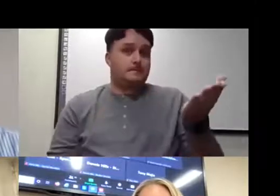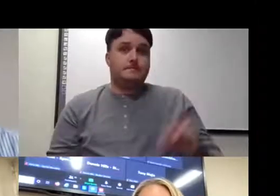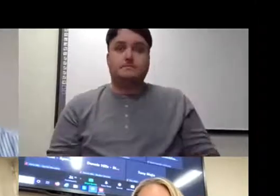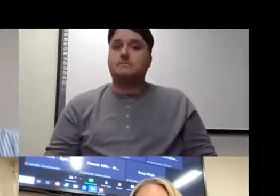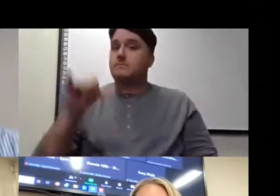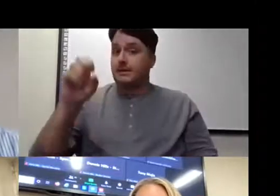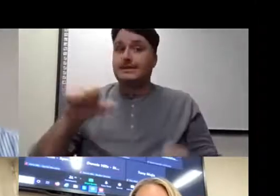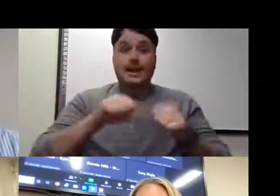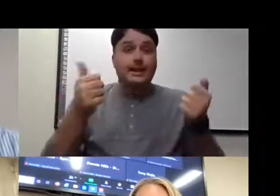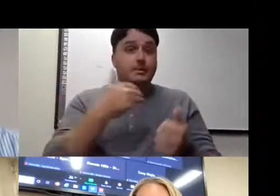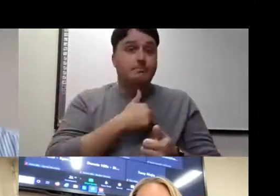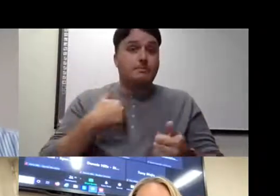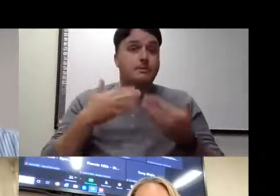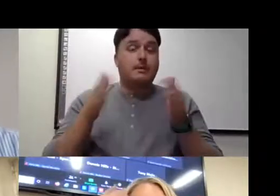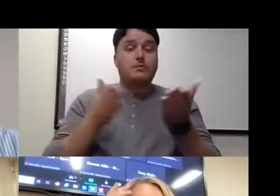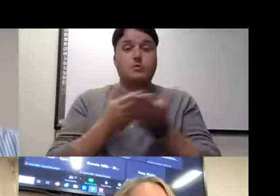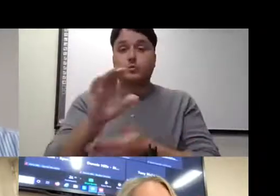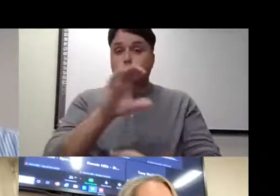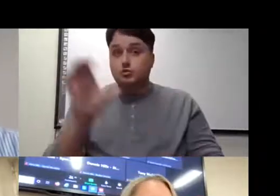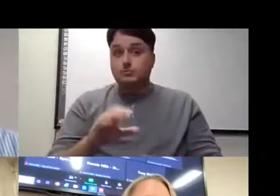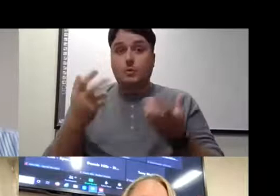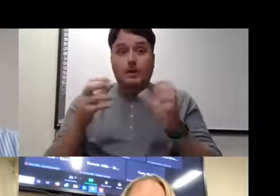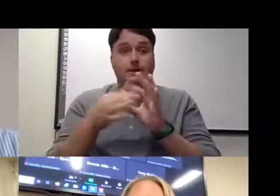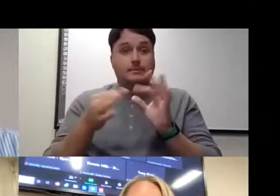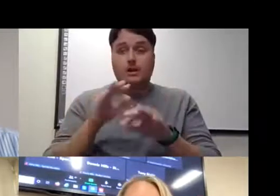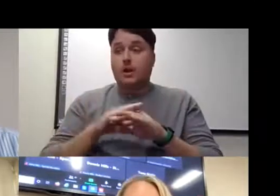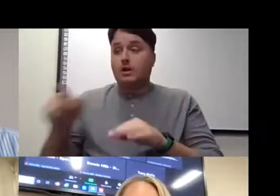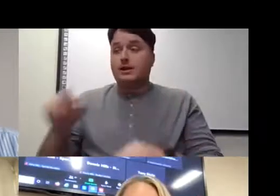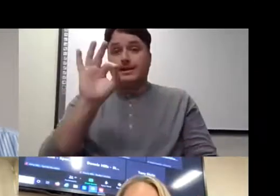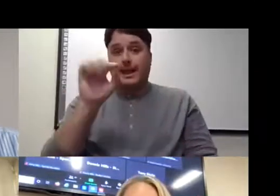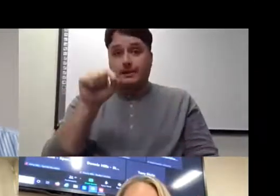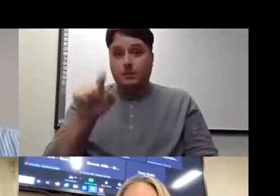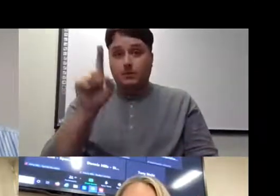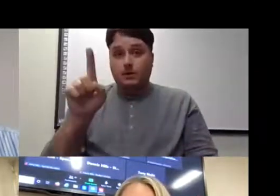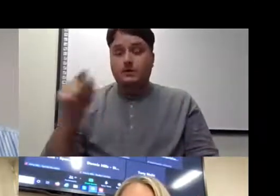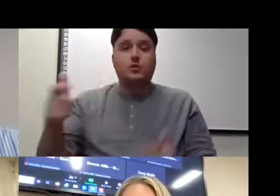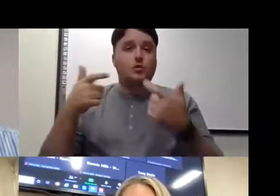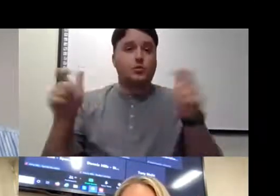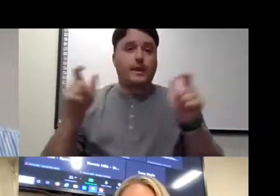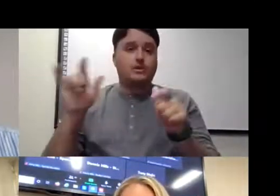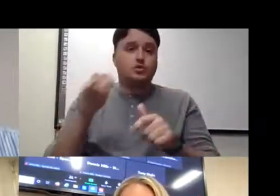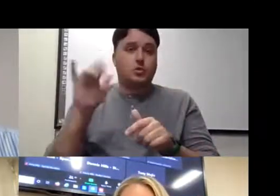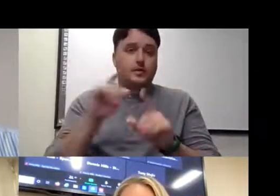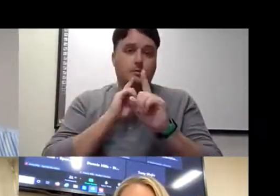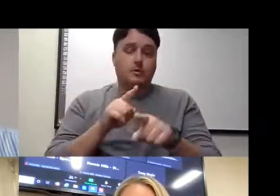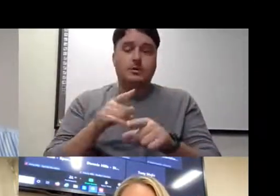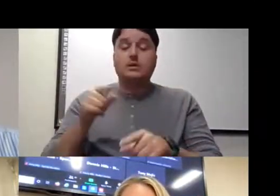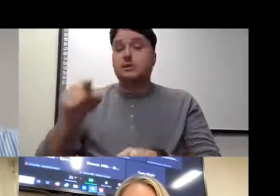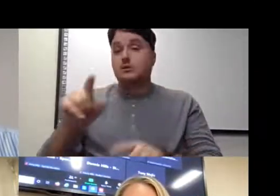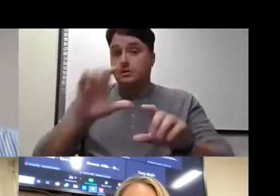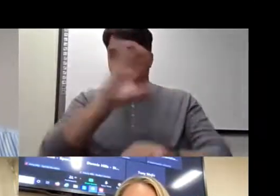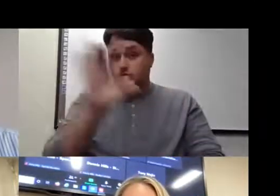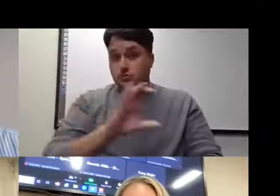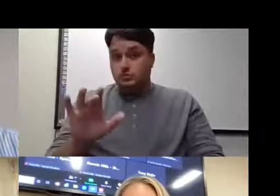Any members of the public joining us through Zoom and would like to make comment on item 9.1, the grand jury report, please use the raise your